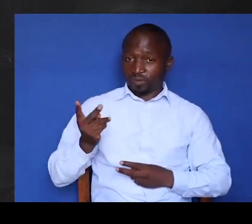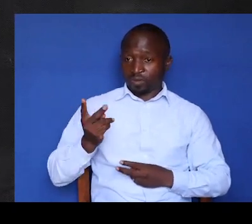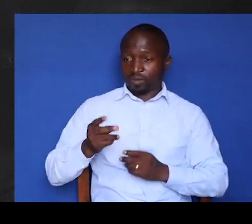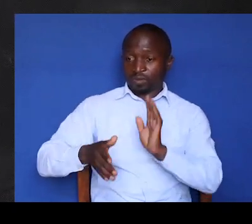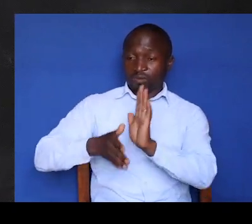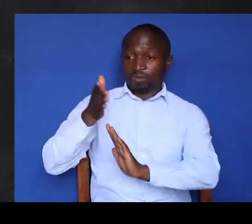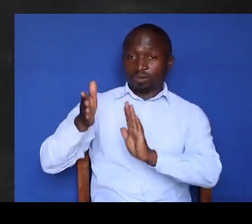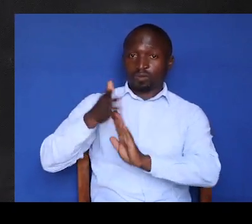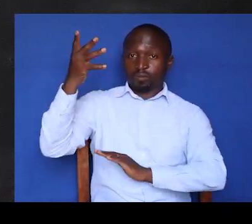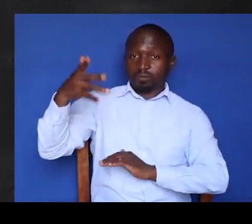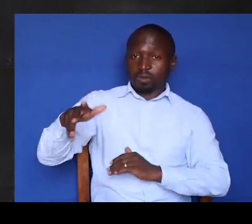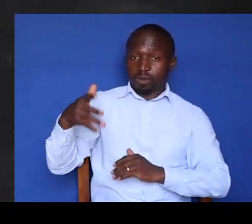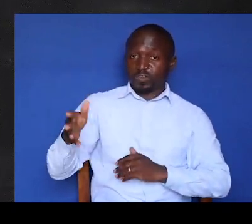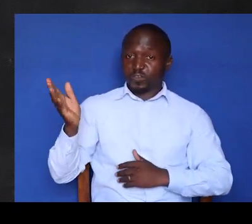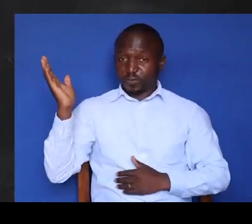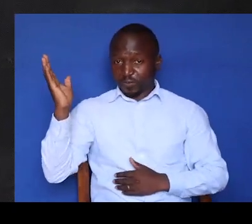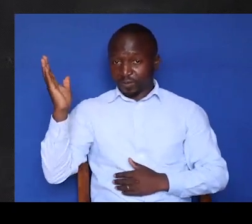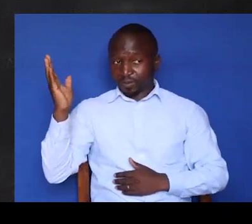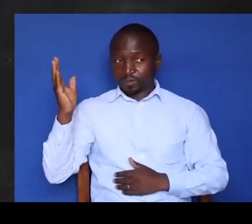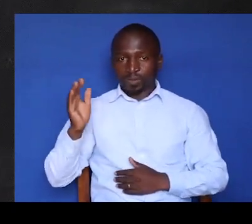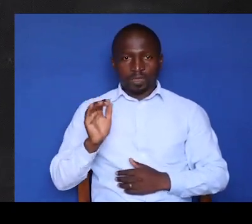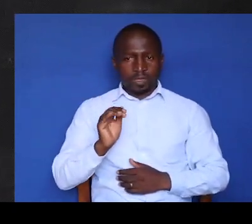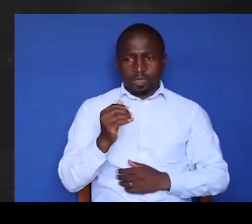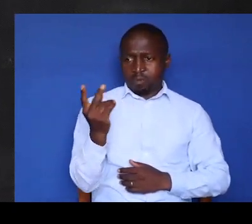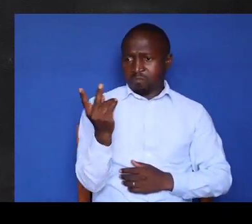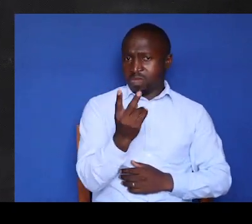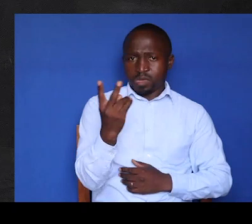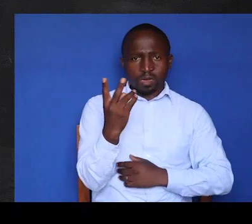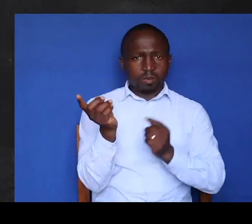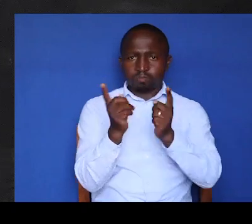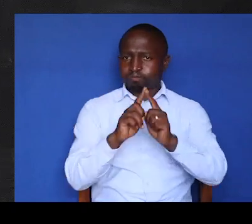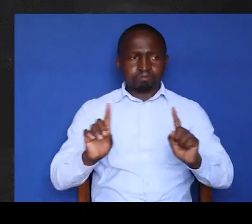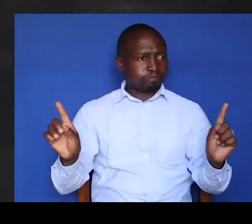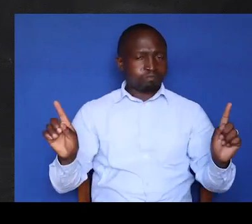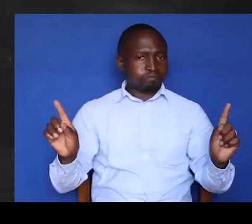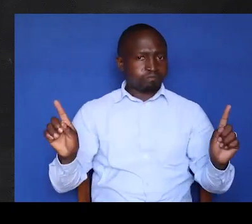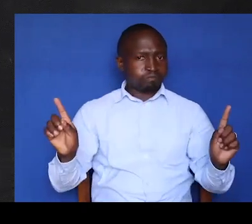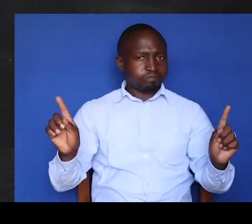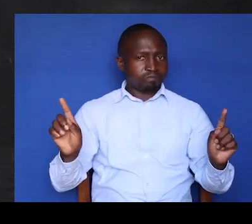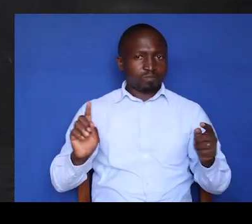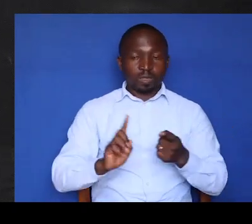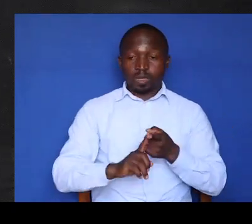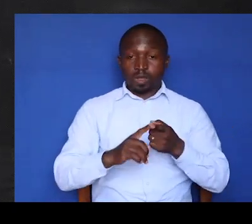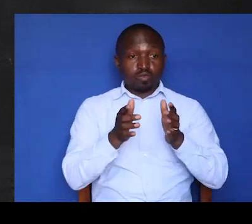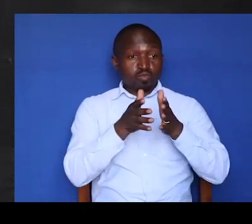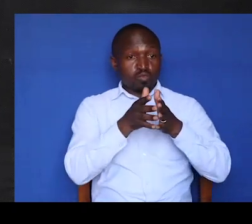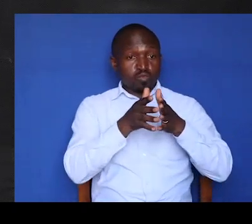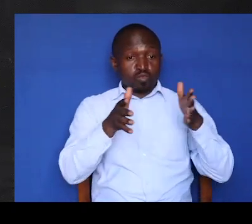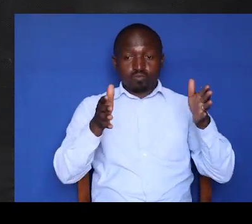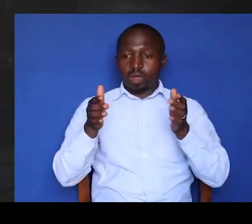catchment area. But the two not the same. They used to differ in terms of